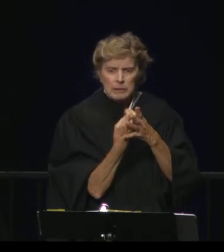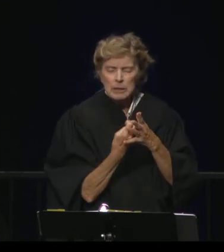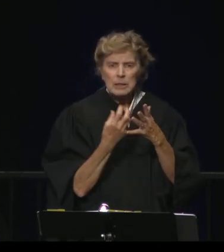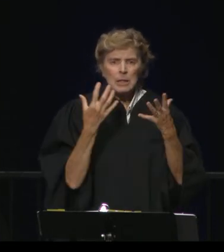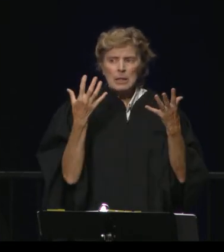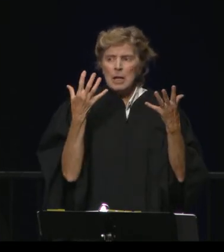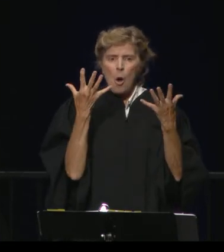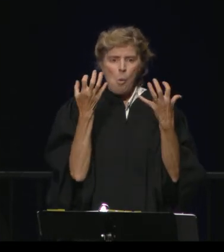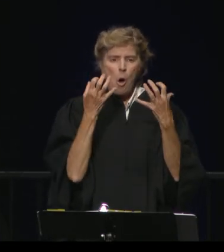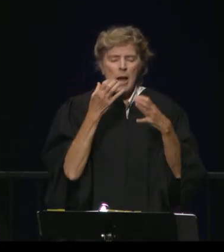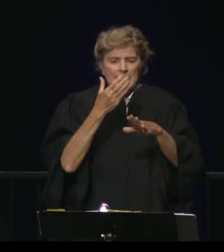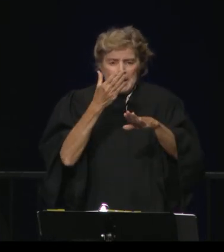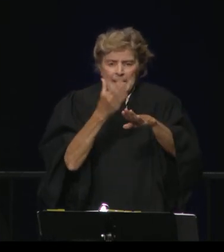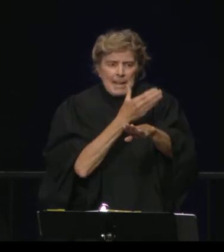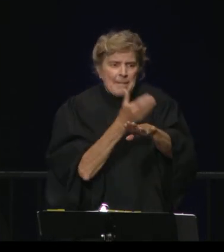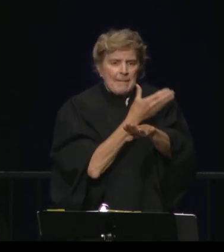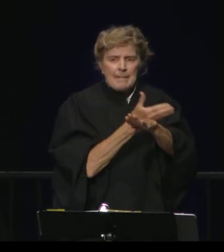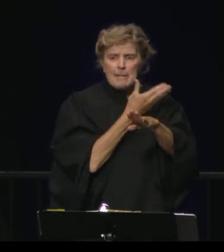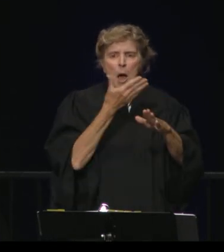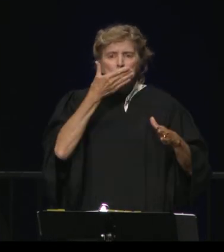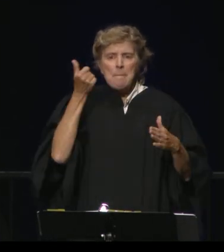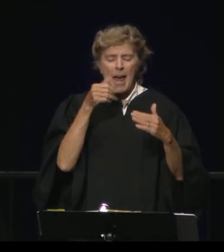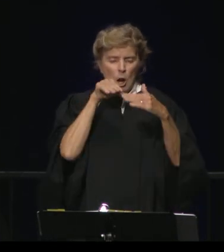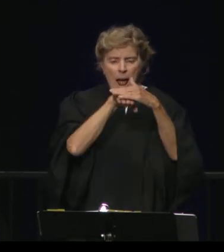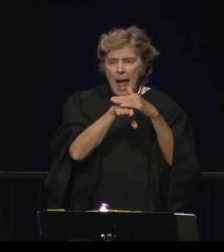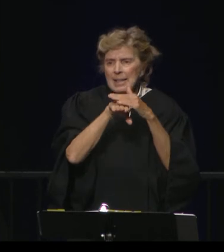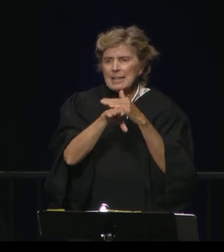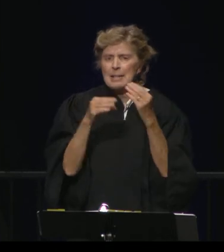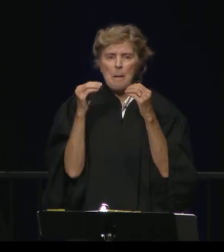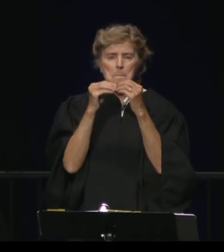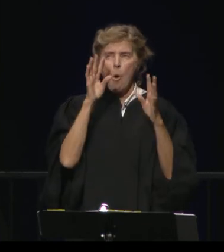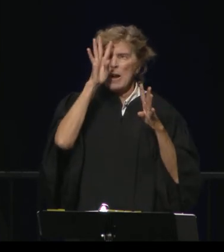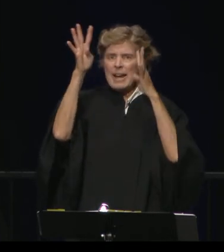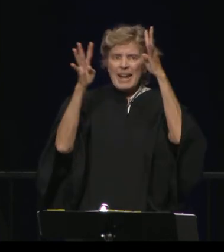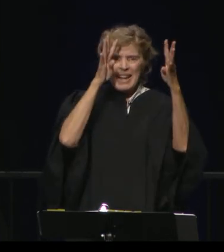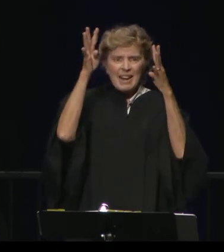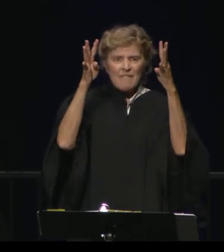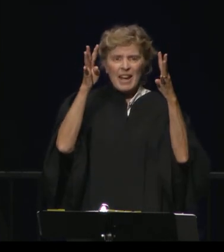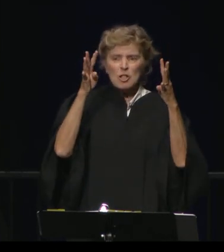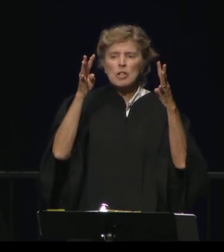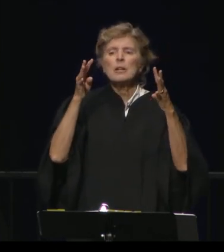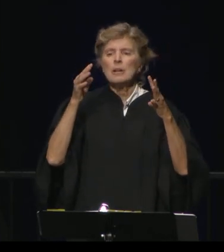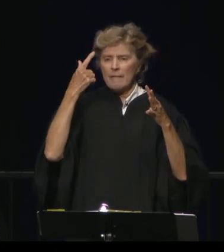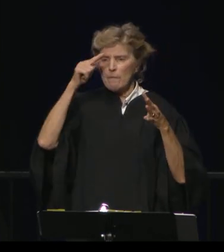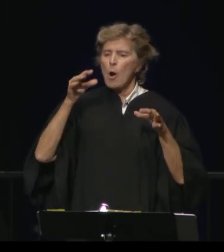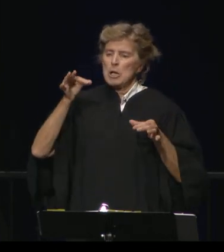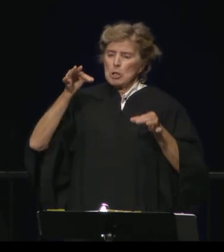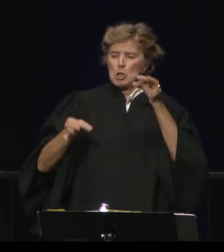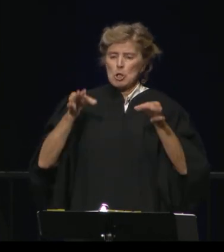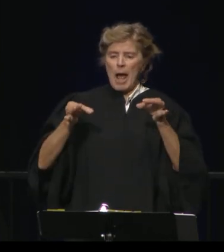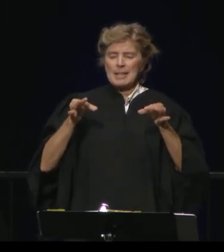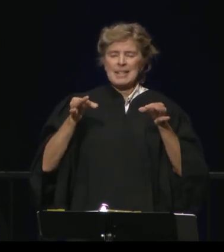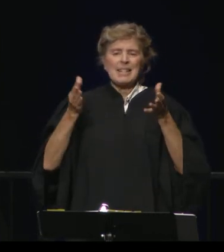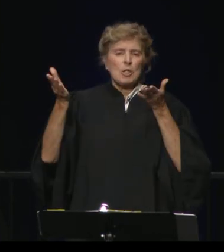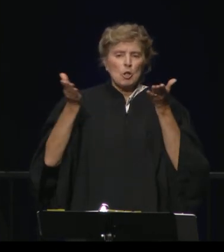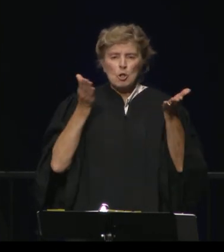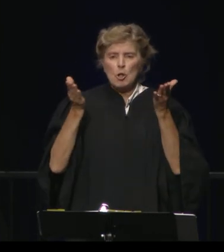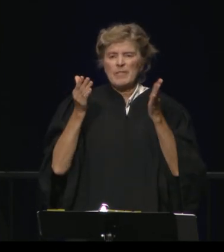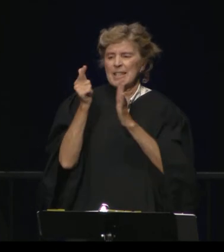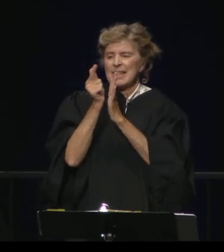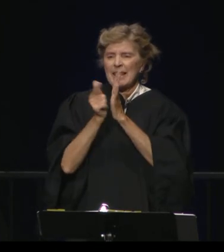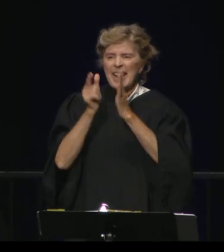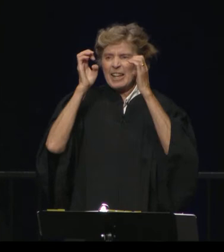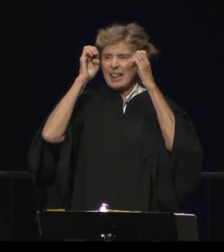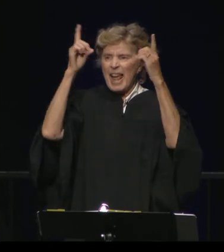bring efficiency, greater access, and more innovation to the delivery of justice, services, and legal education